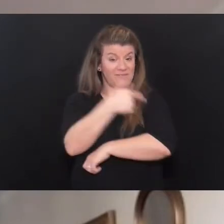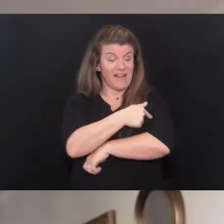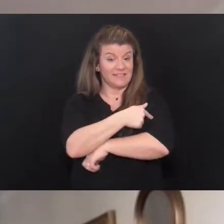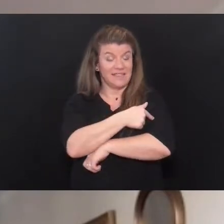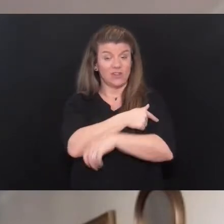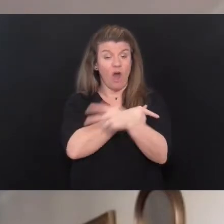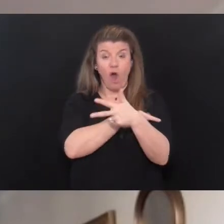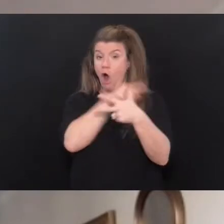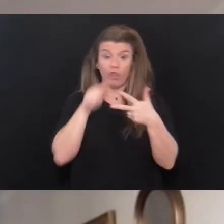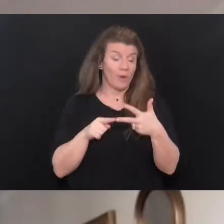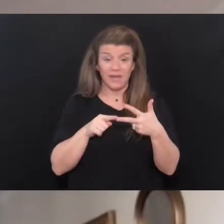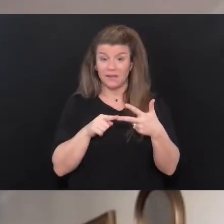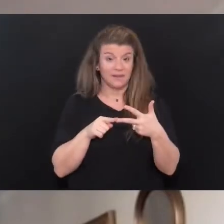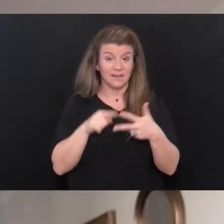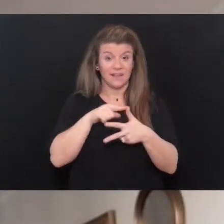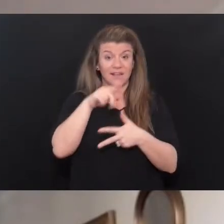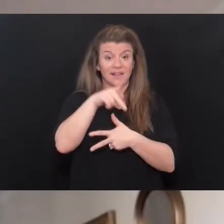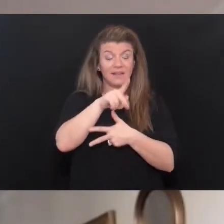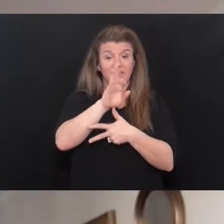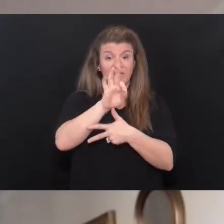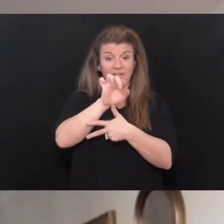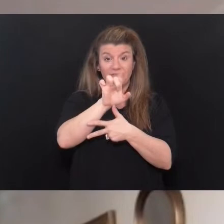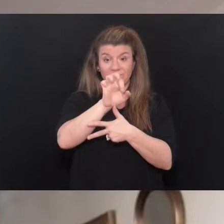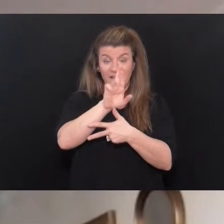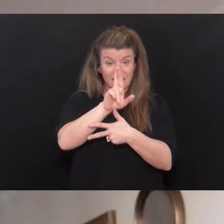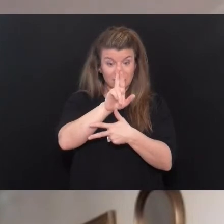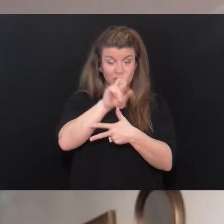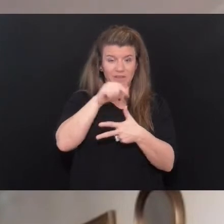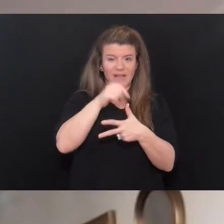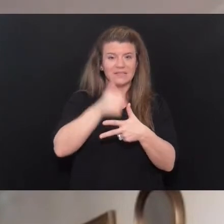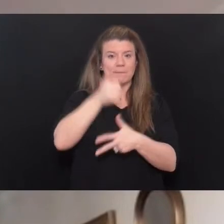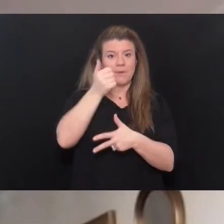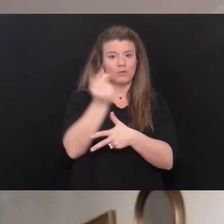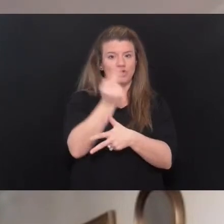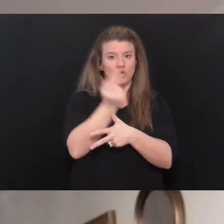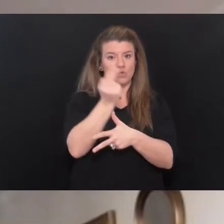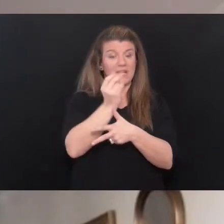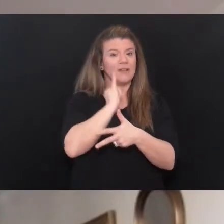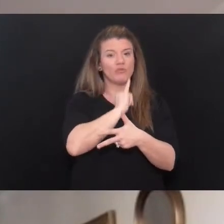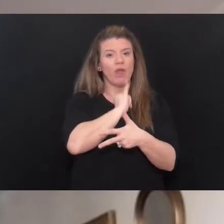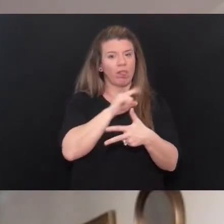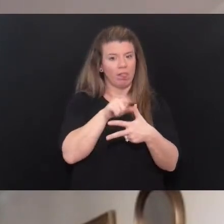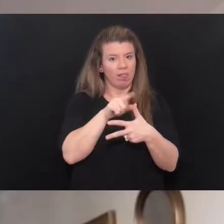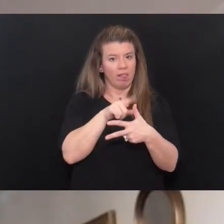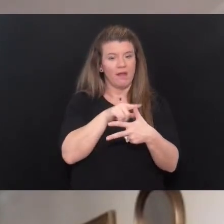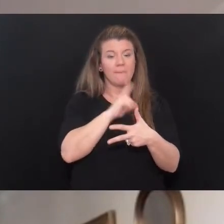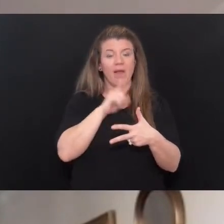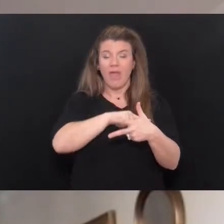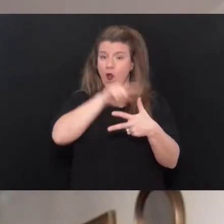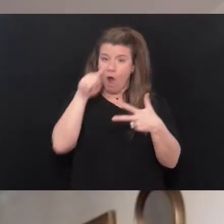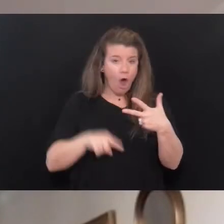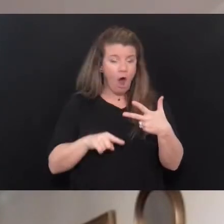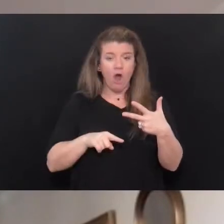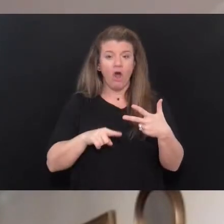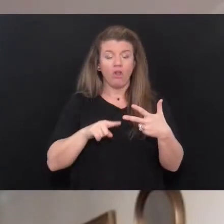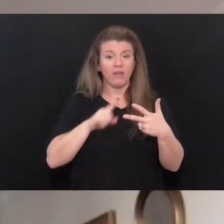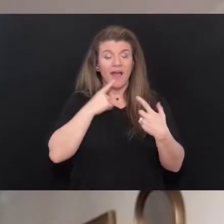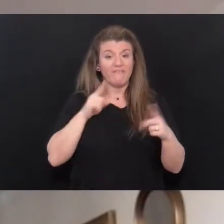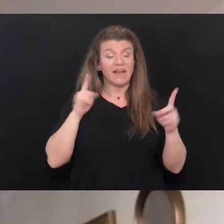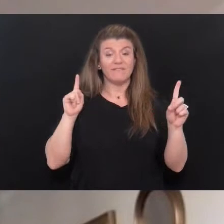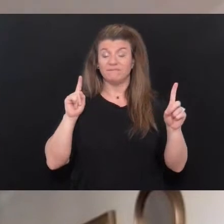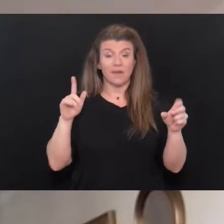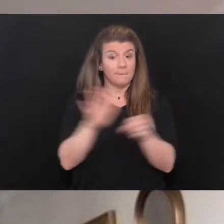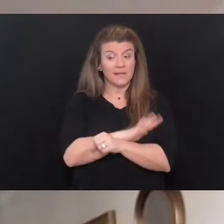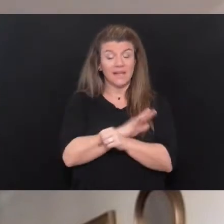3 vaccines, the Pfizer vaccine is the one being most used in Israel, are all effective, completely